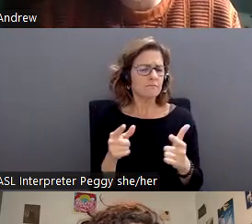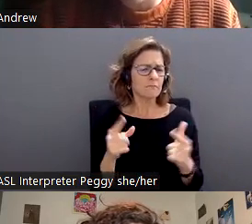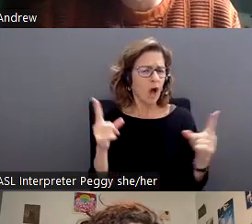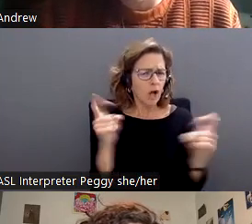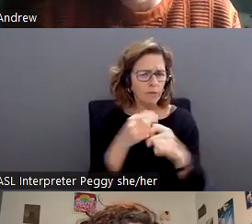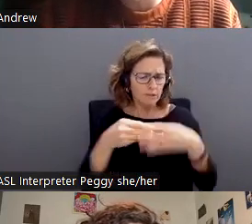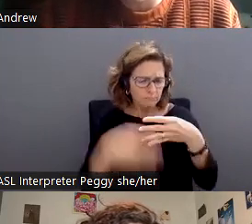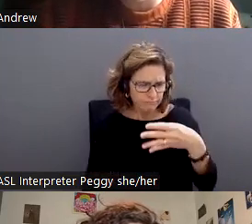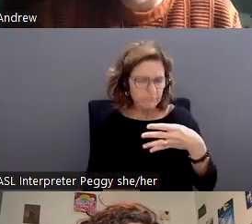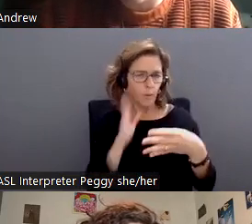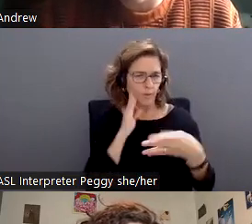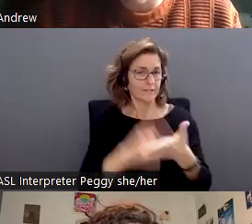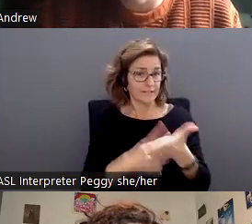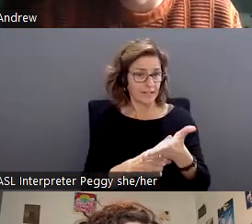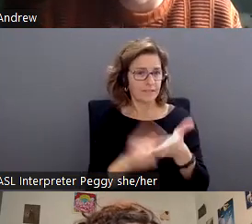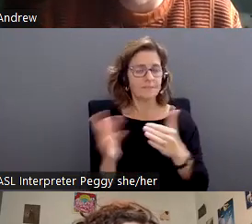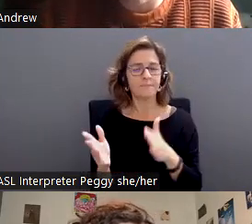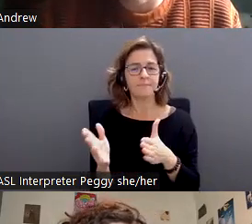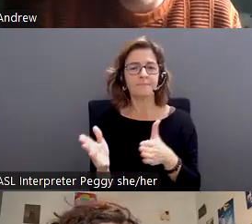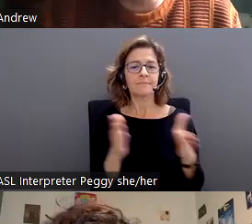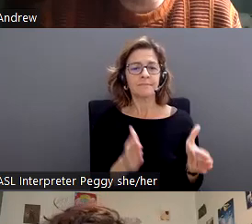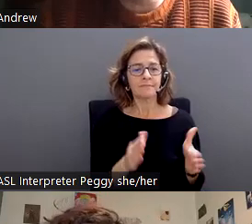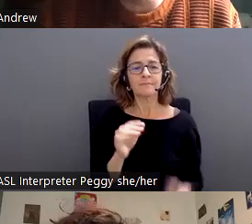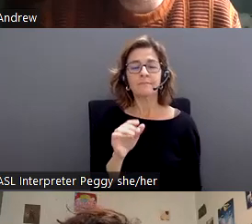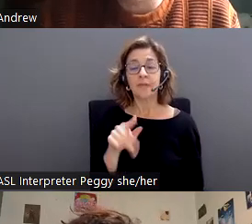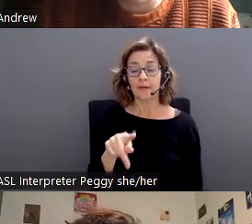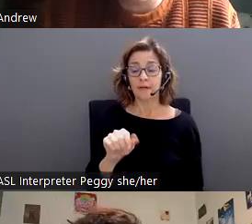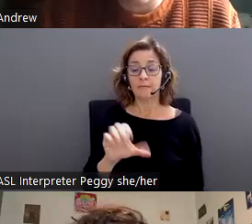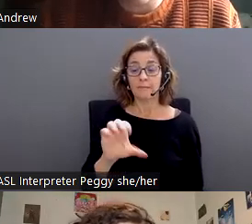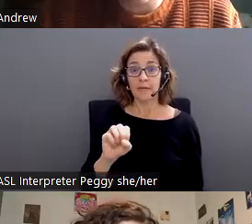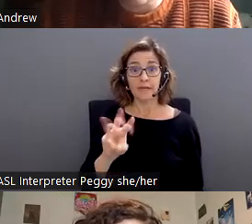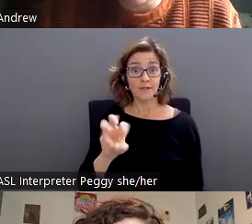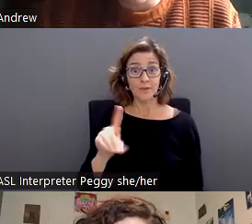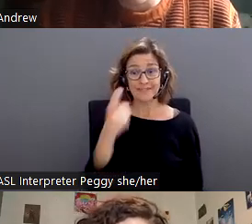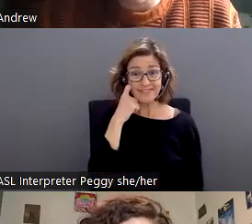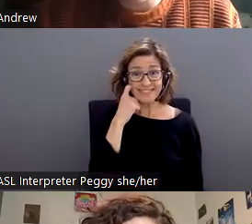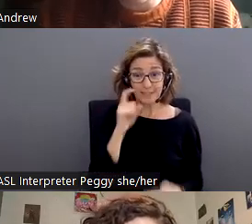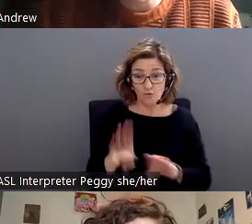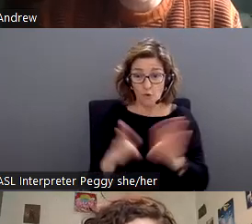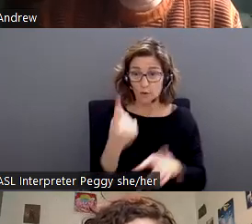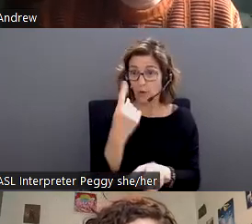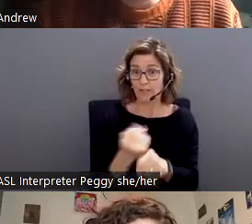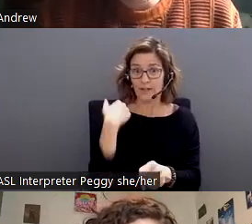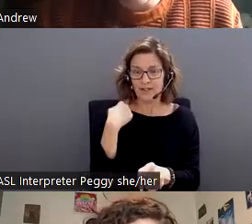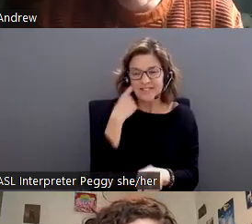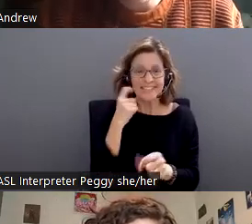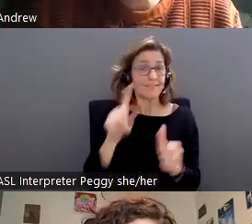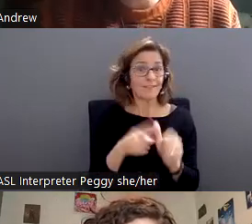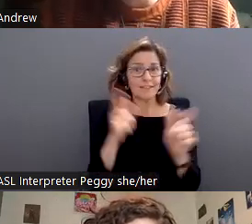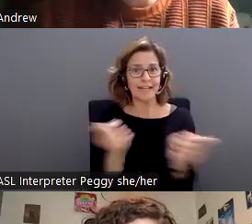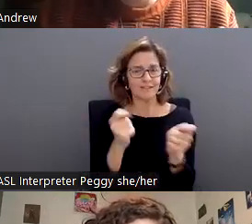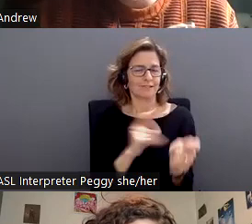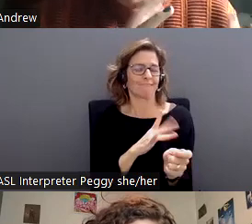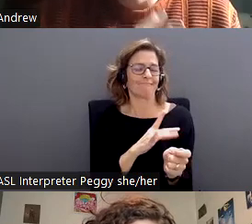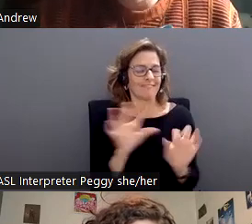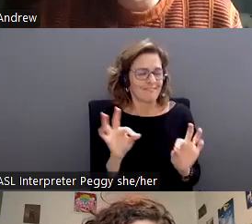that opened up really just last year. We just celebrated the first anniversary, which is very exciting. And then conclude